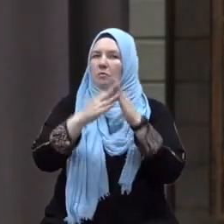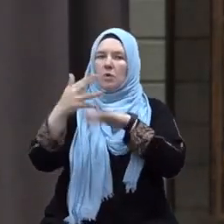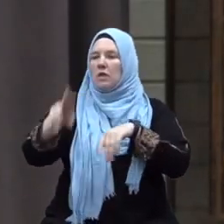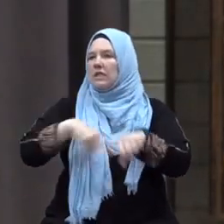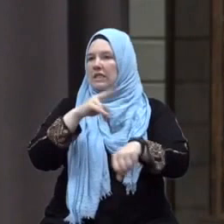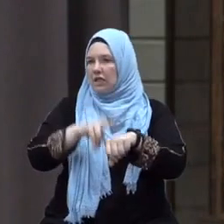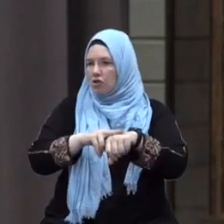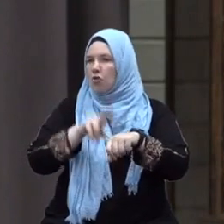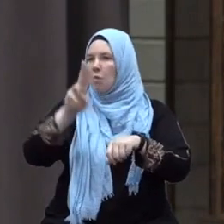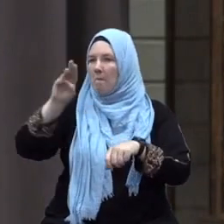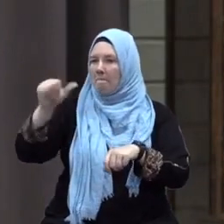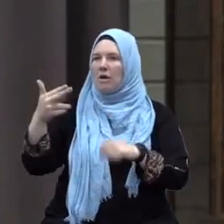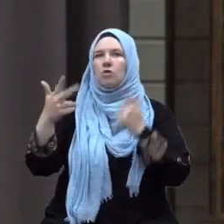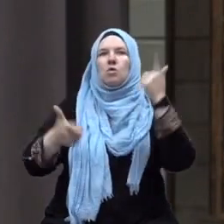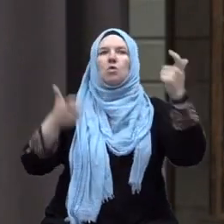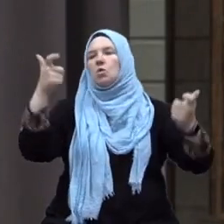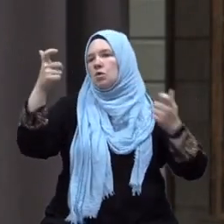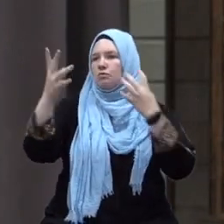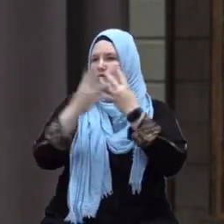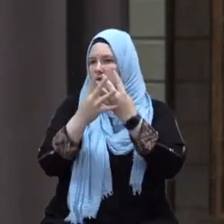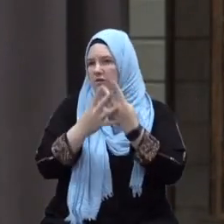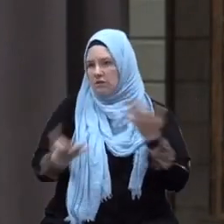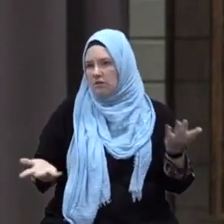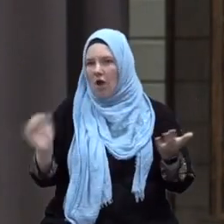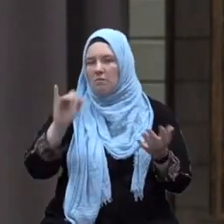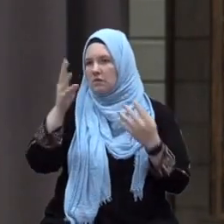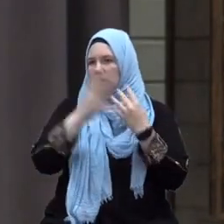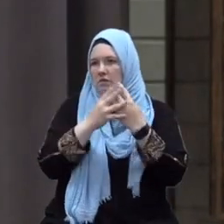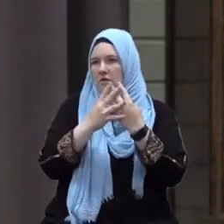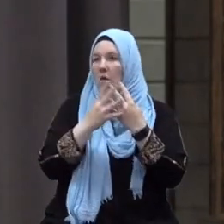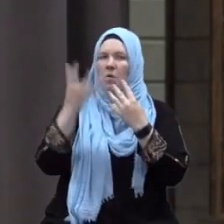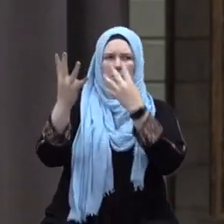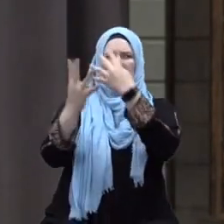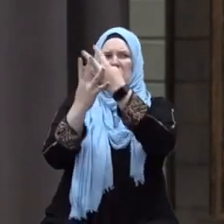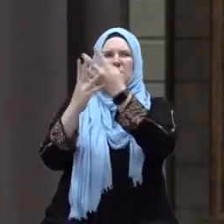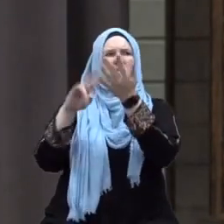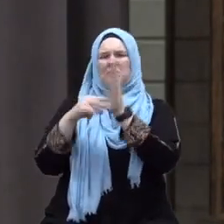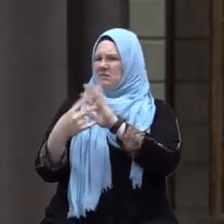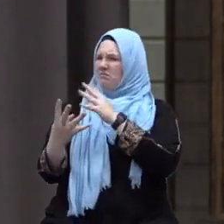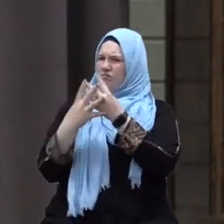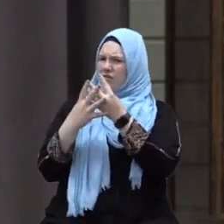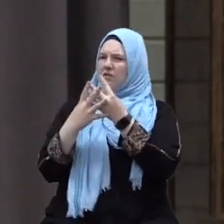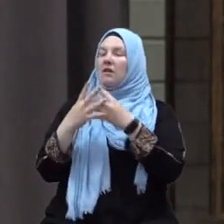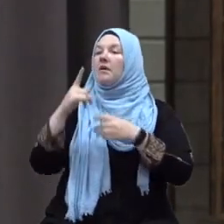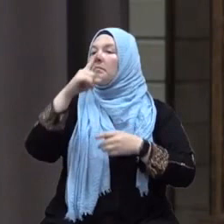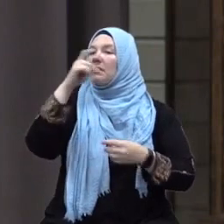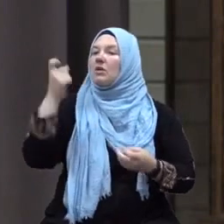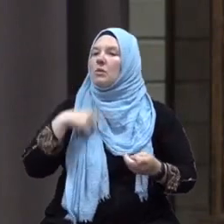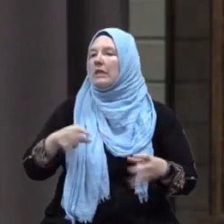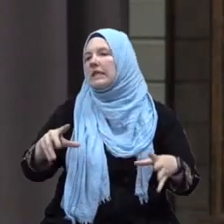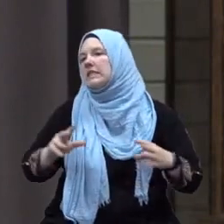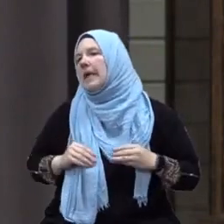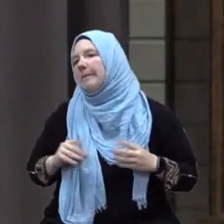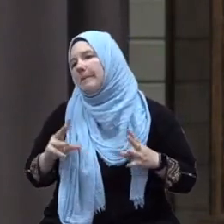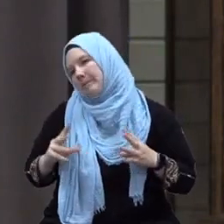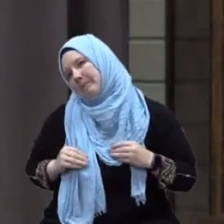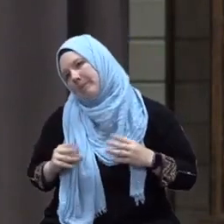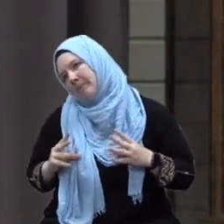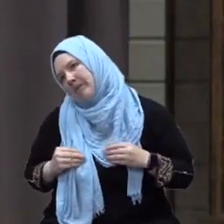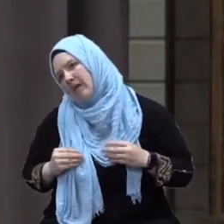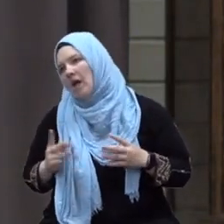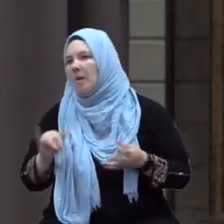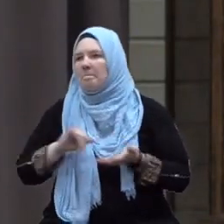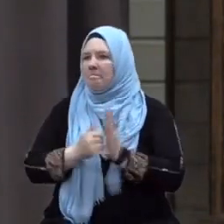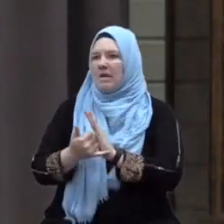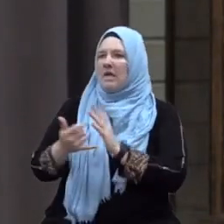a huge prison by accepting to acquiesce and please and placate